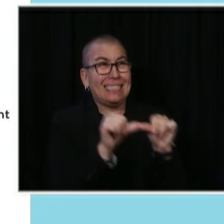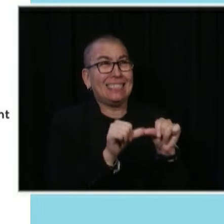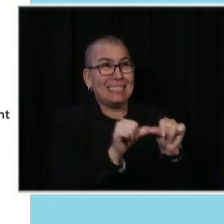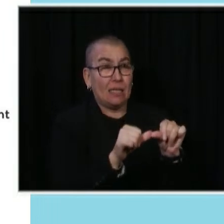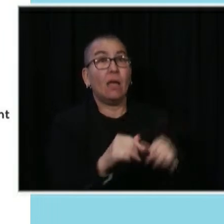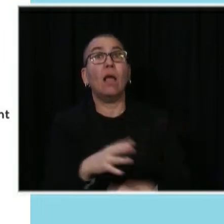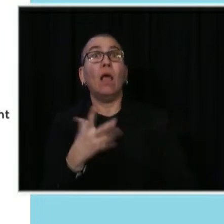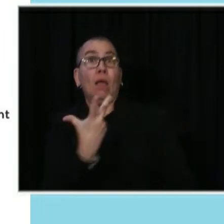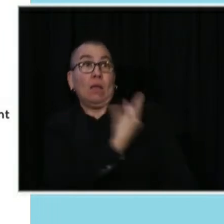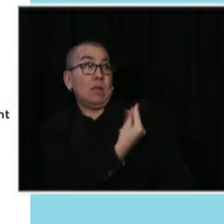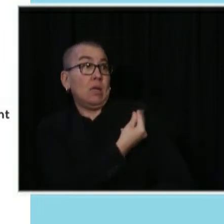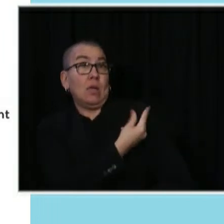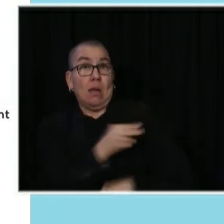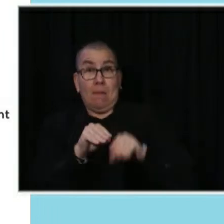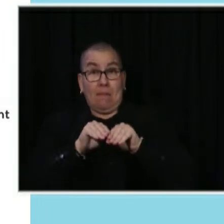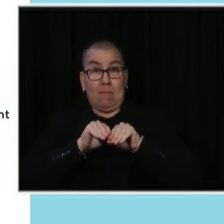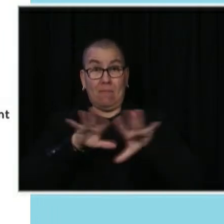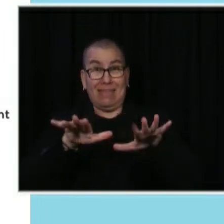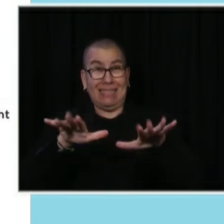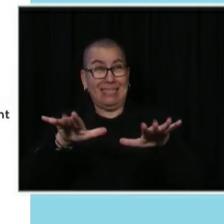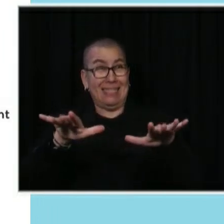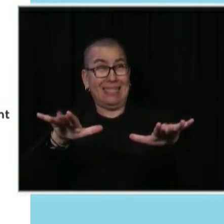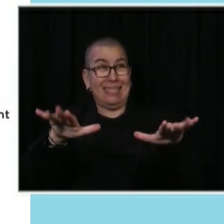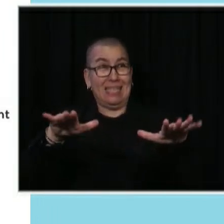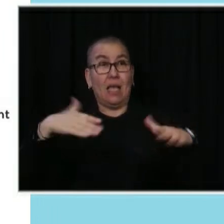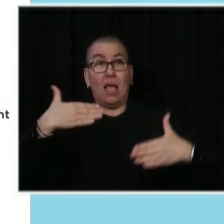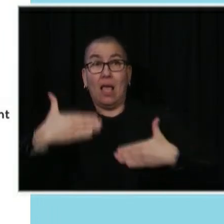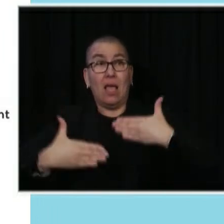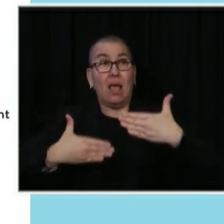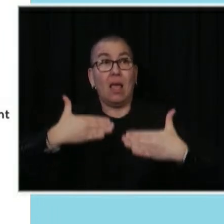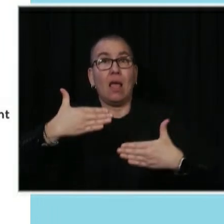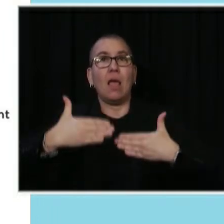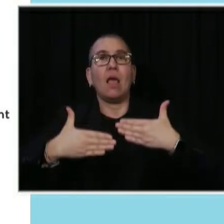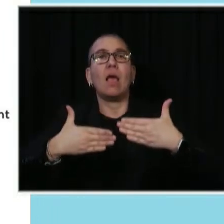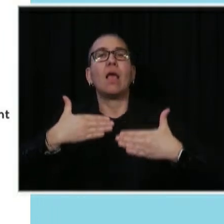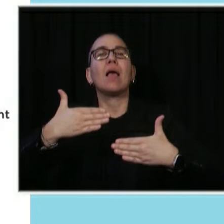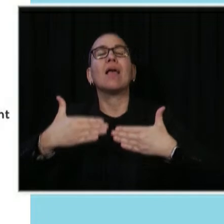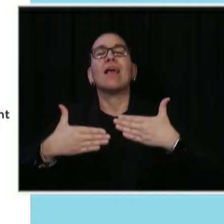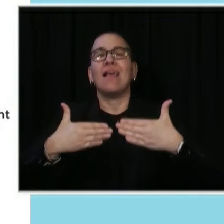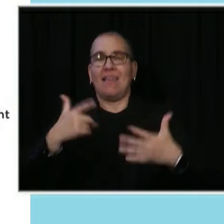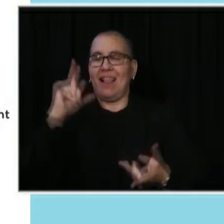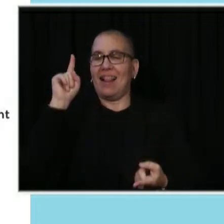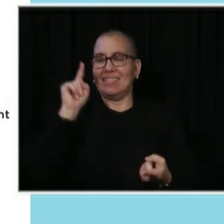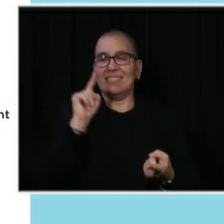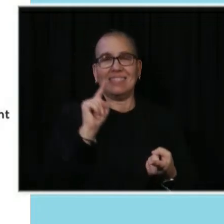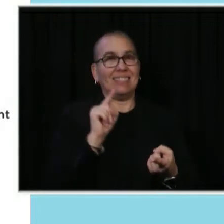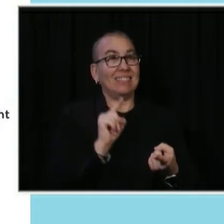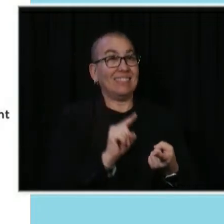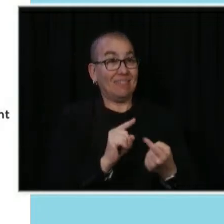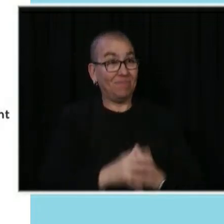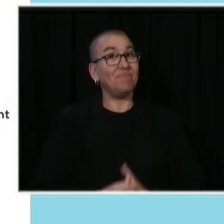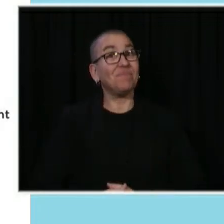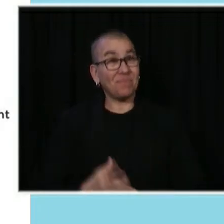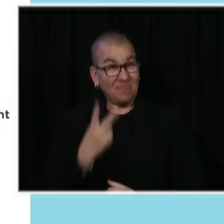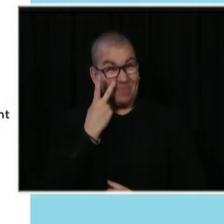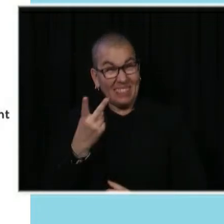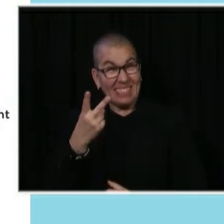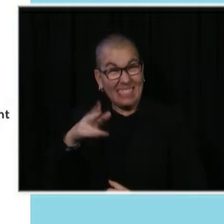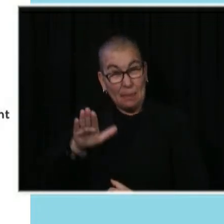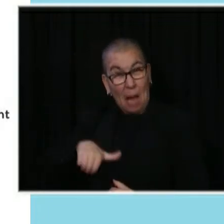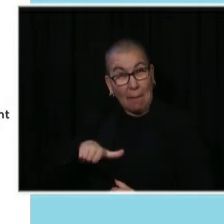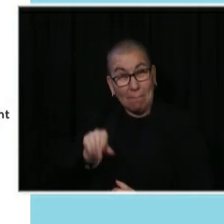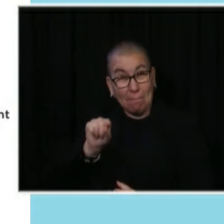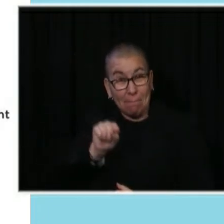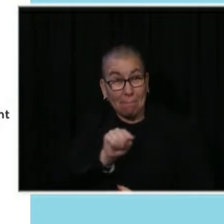Deaths that we can prevent if we do things right. Minnesotans did that. We dropped off dramatically. We saw that little bump you see right at the bottom there was right after